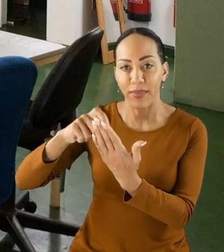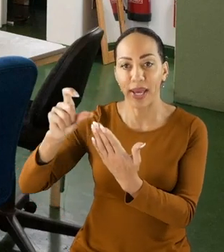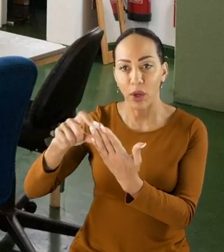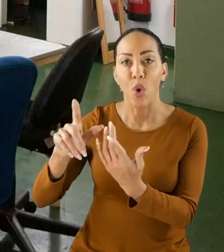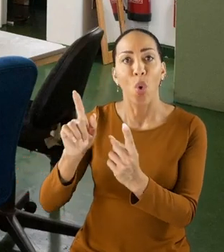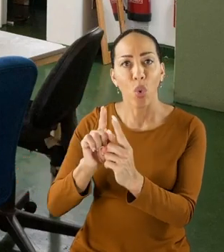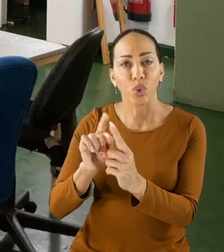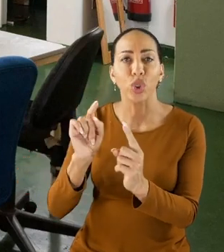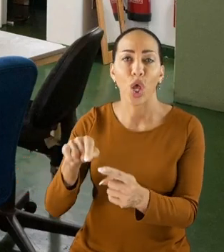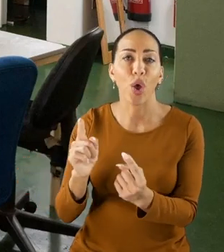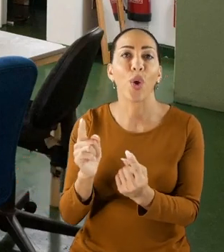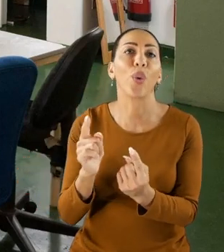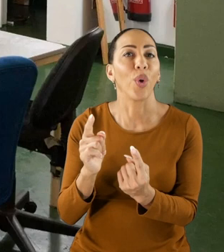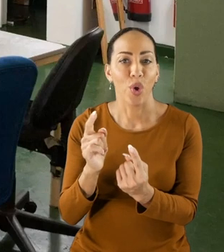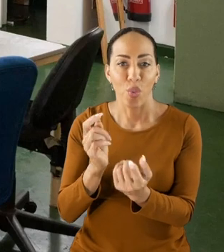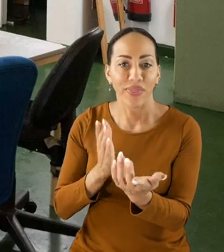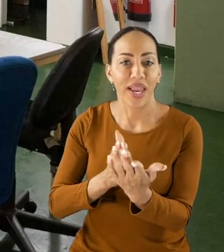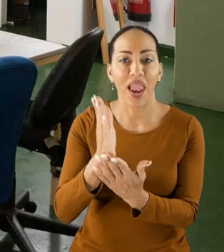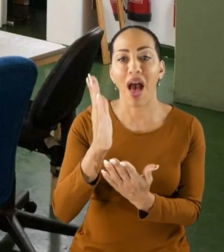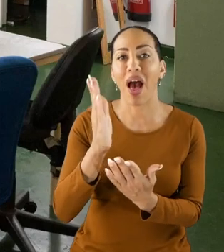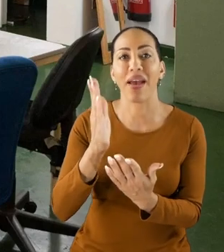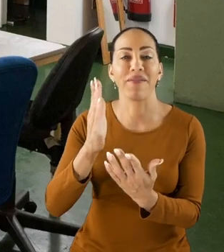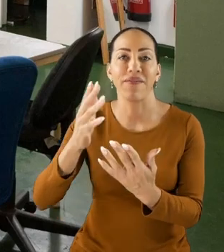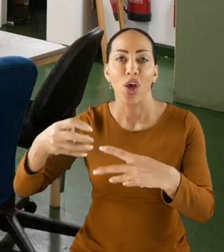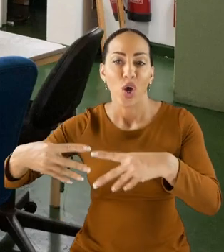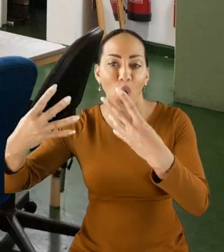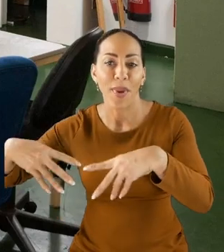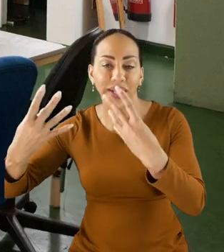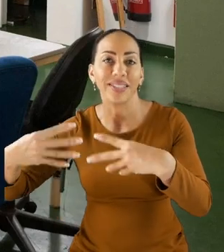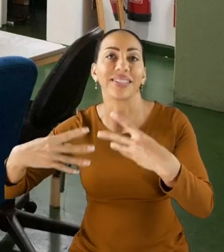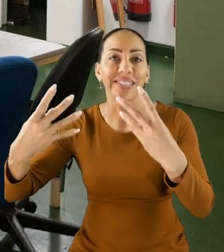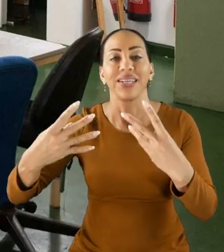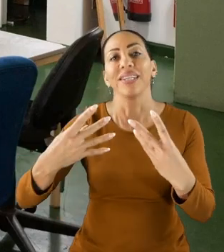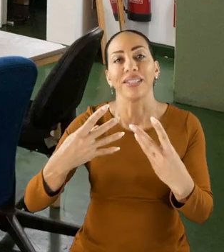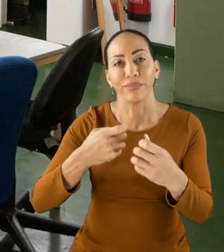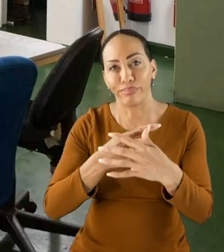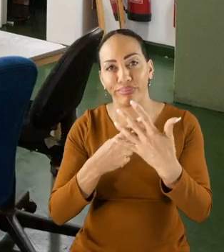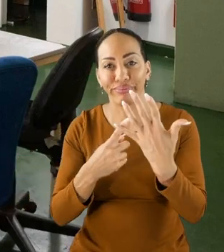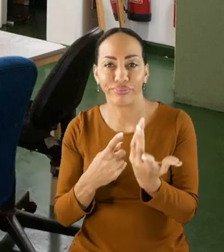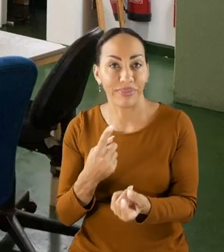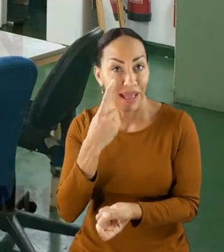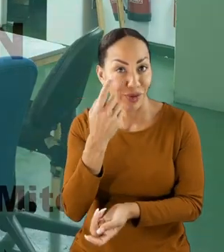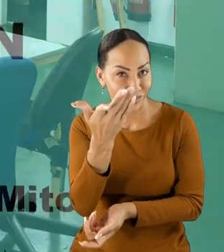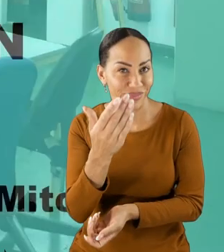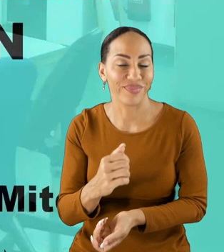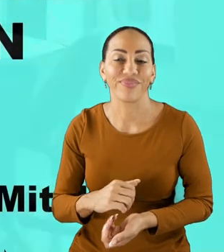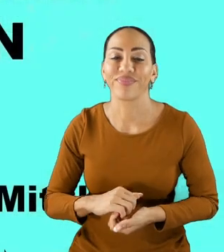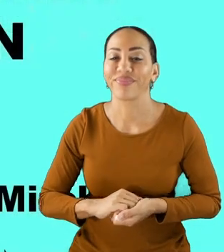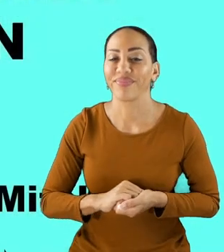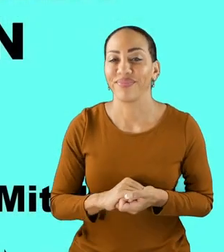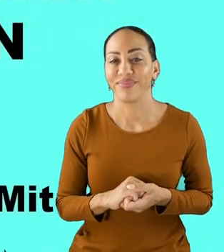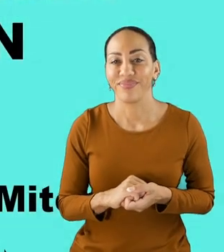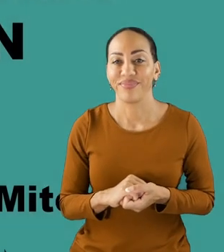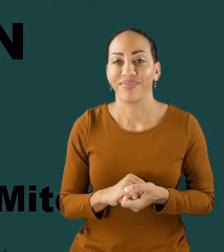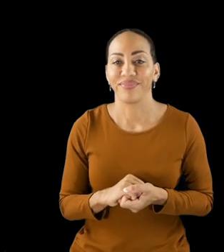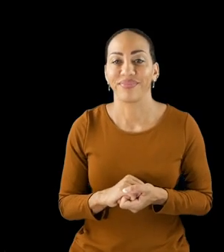was constructed, with fake Instagram comments and reactions coming through. So if we could go to that slide.